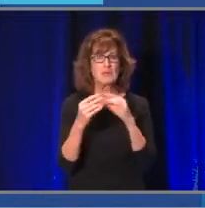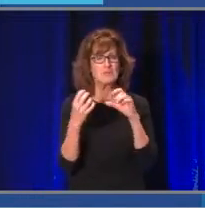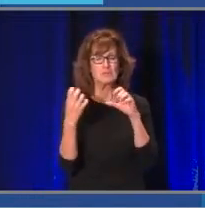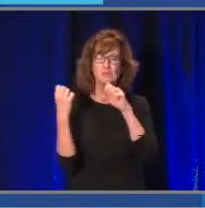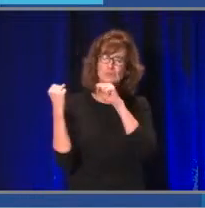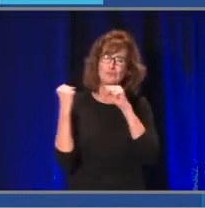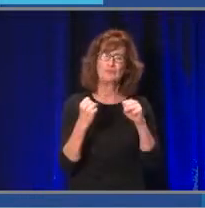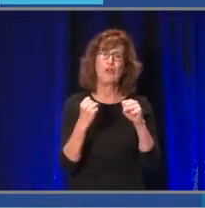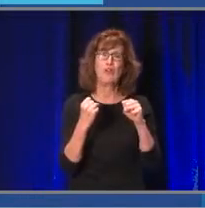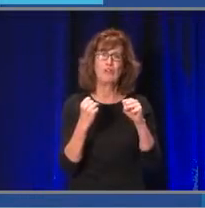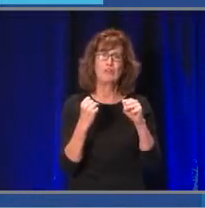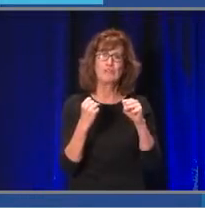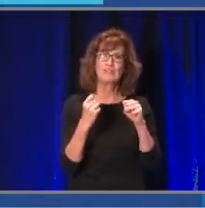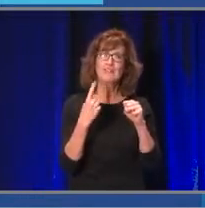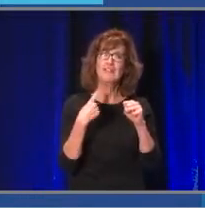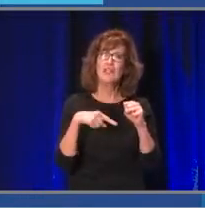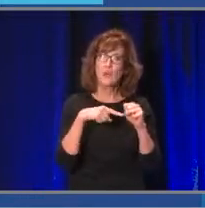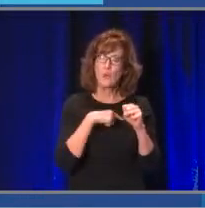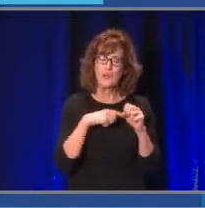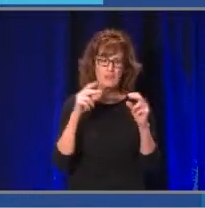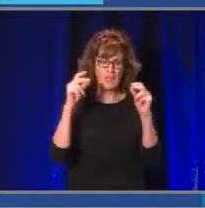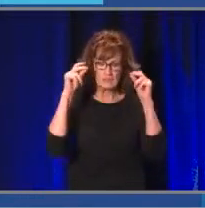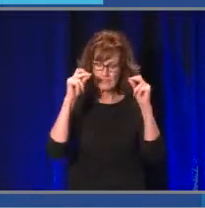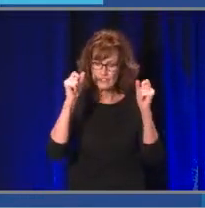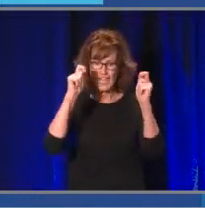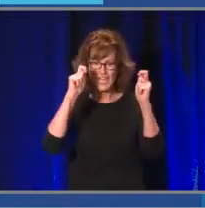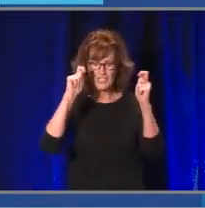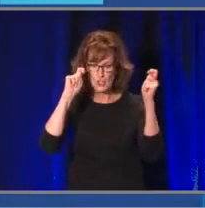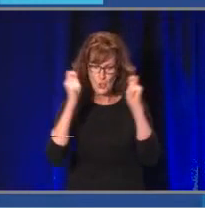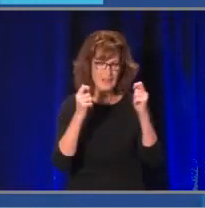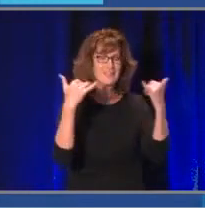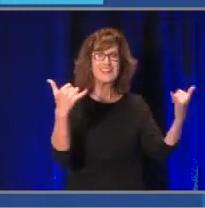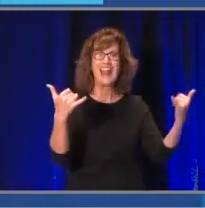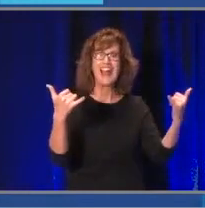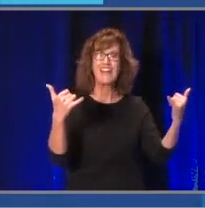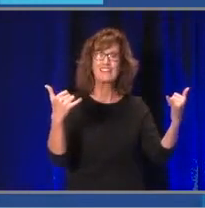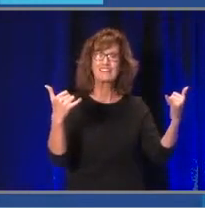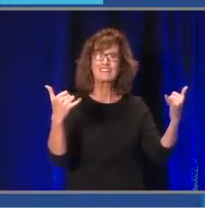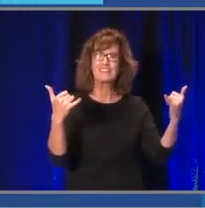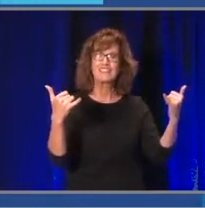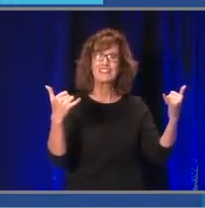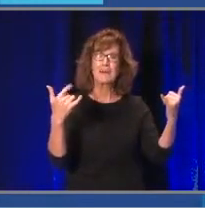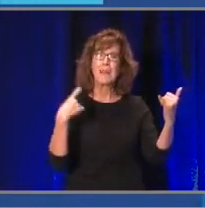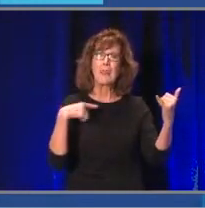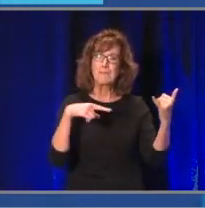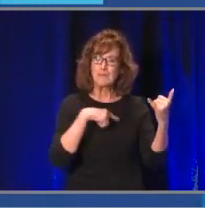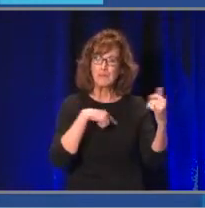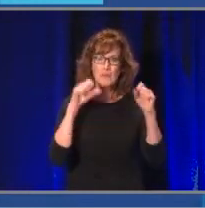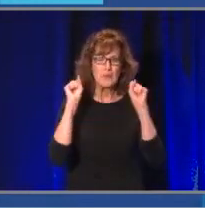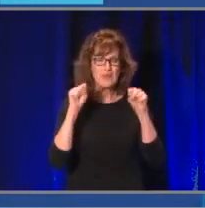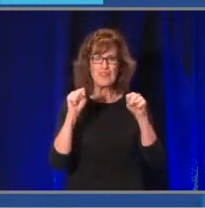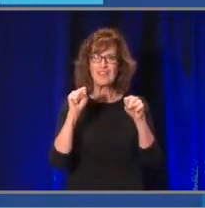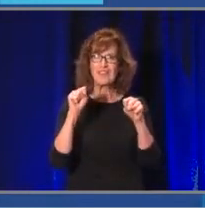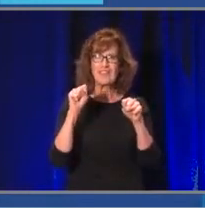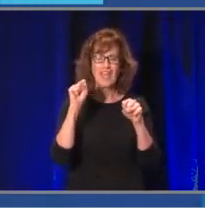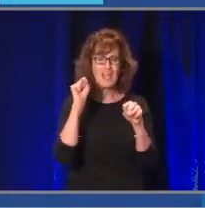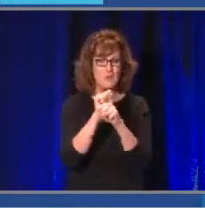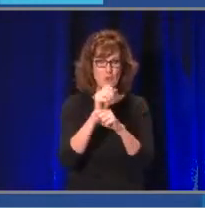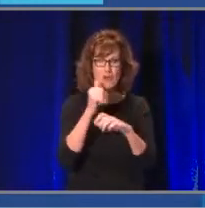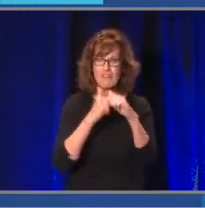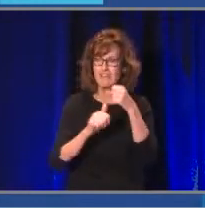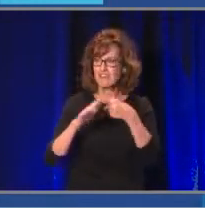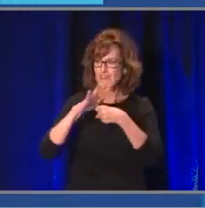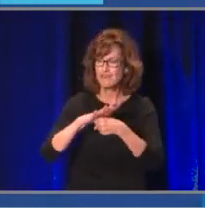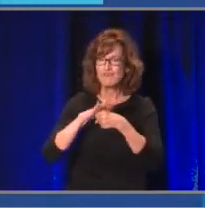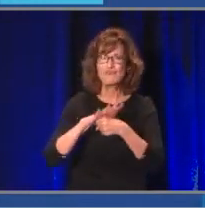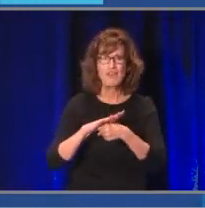in terms of our ability to pivot quickly, in terms of our ability to, work in a stressful environment and